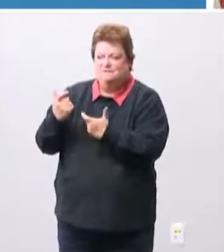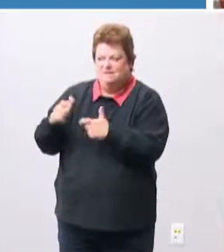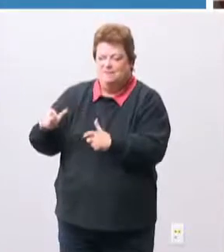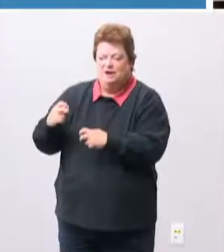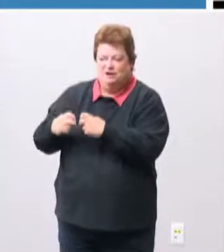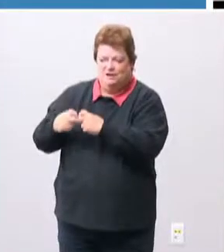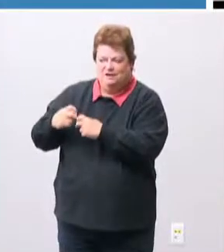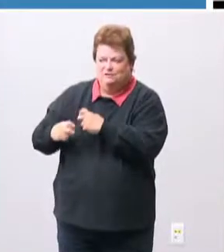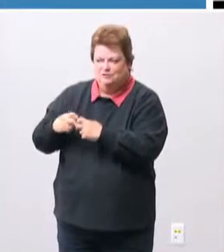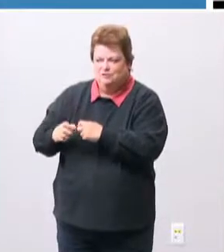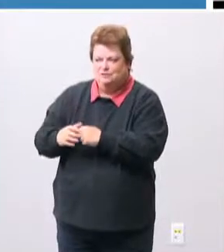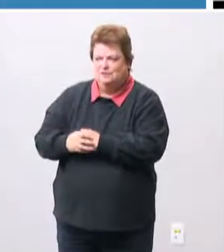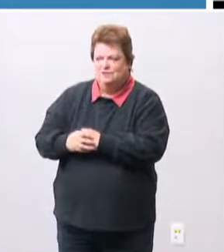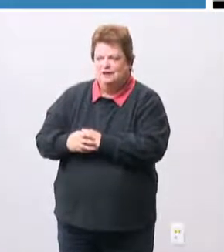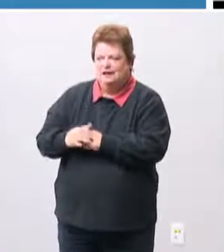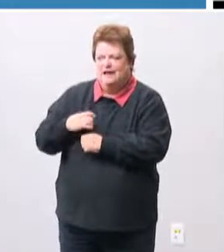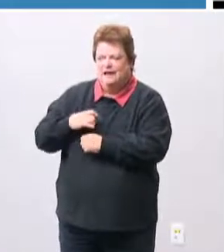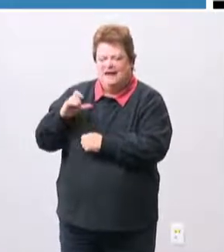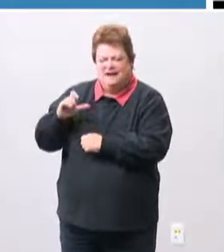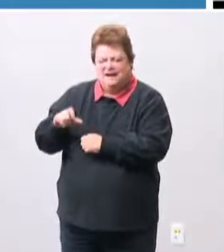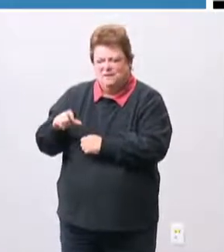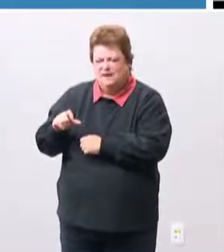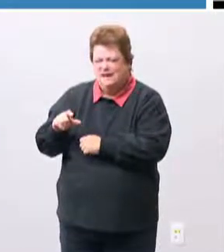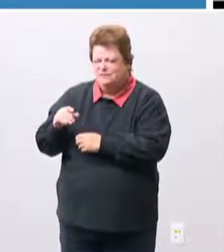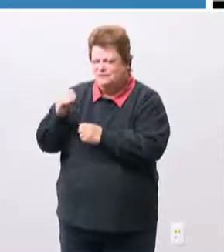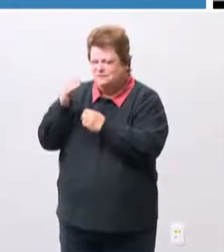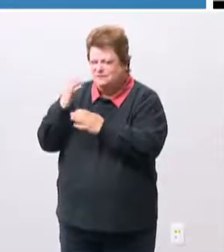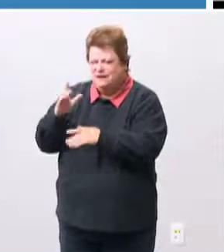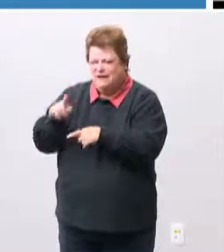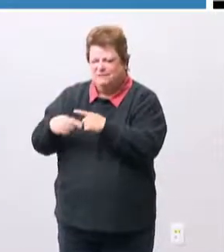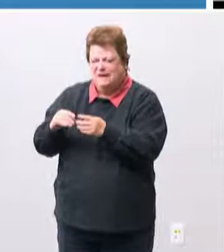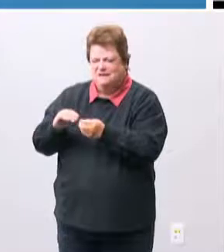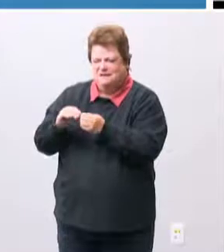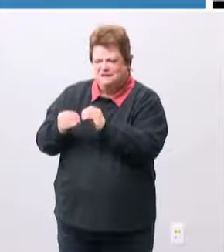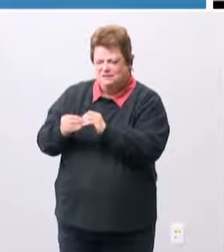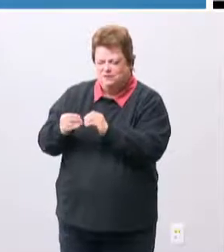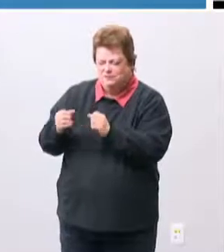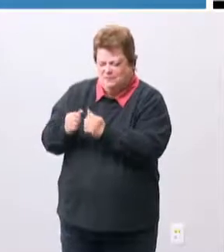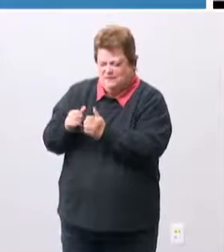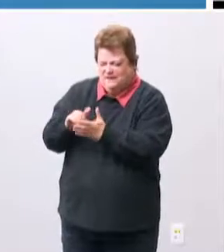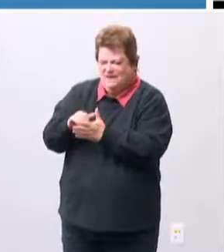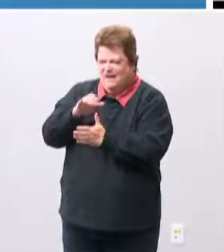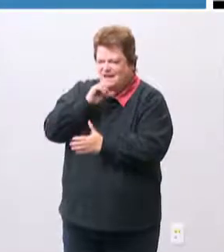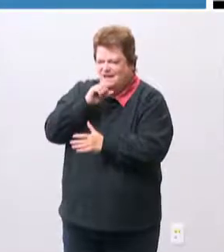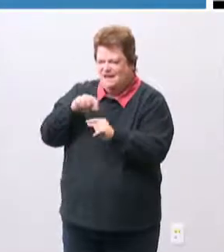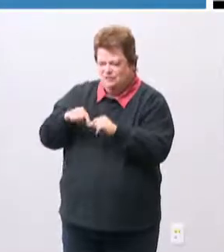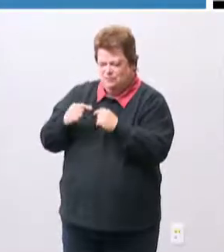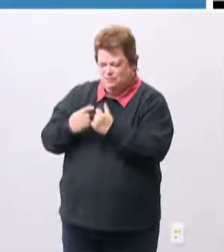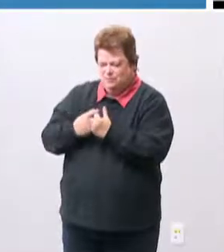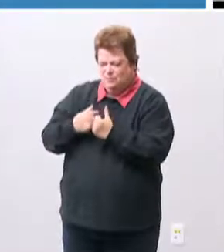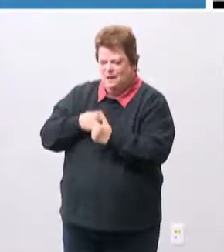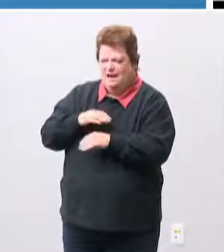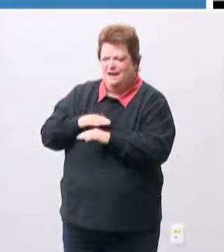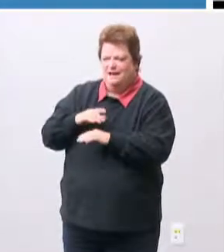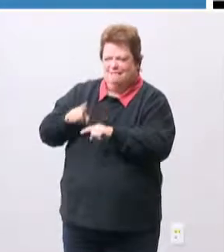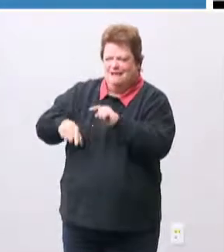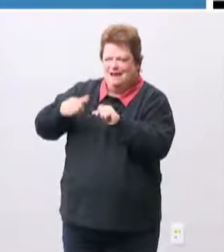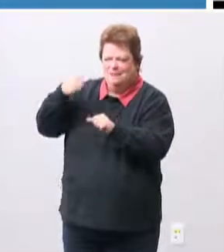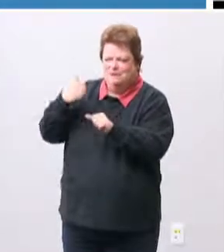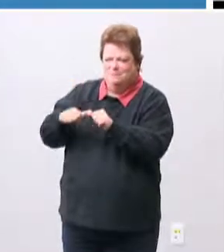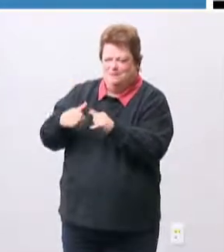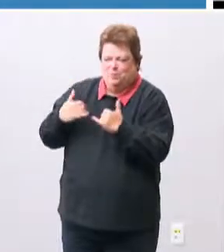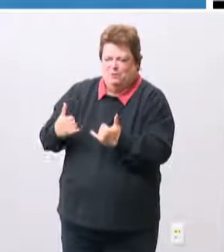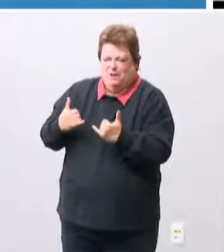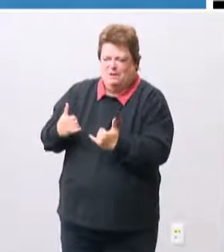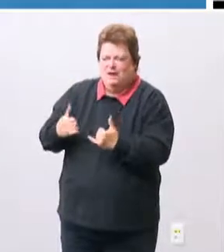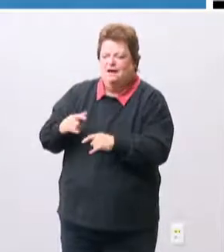issues. And I'd have to get back to you on the demographics in that age group. Bailey, I just can't remember it right off the top of my